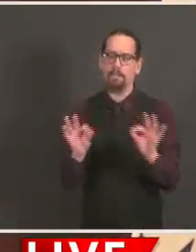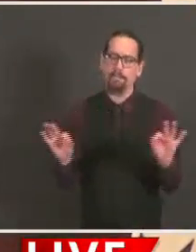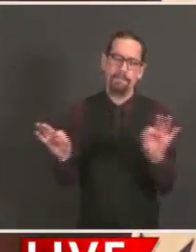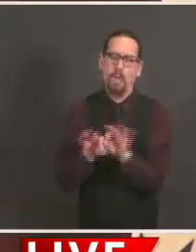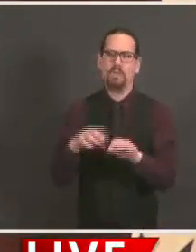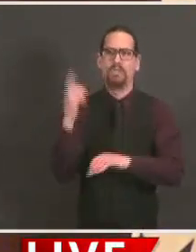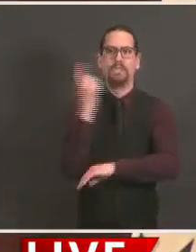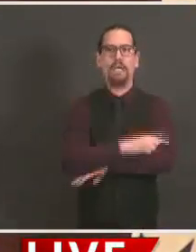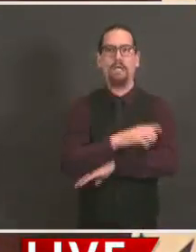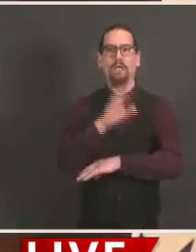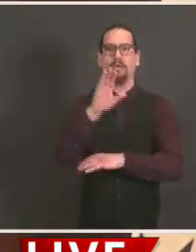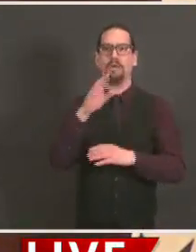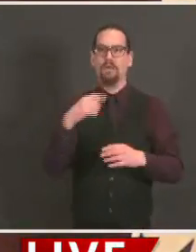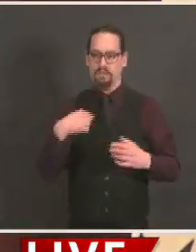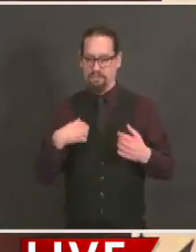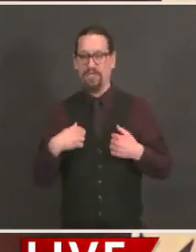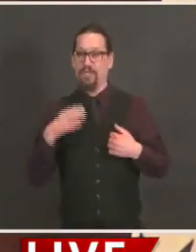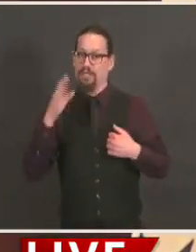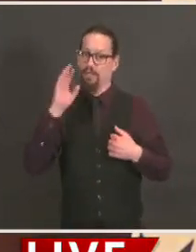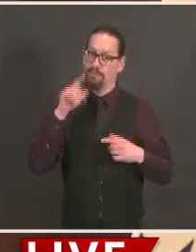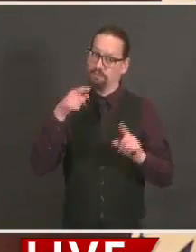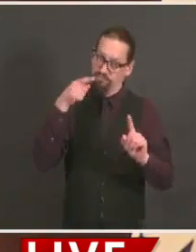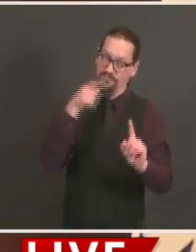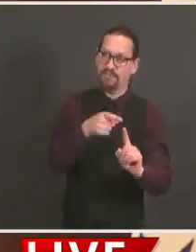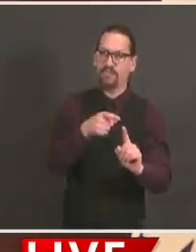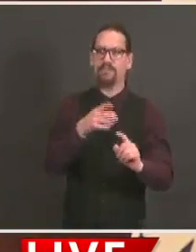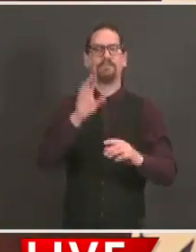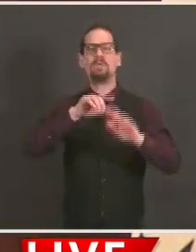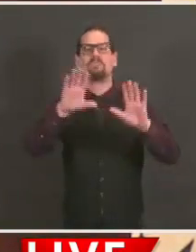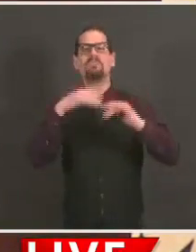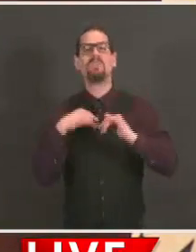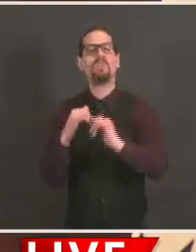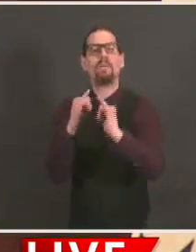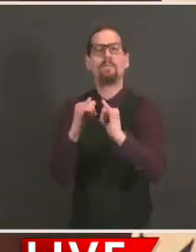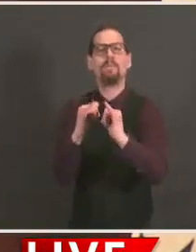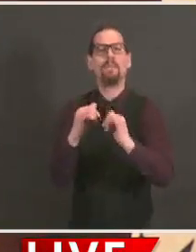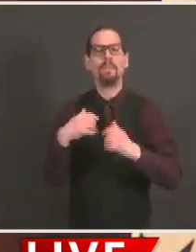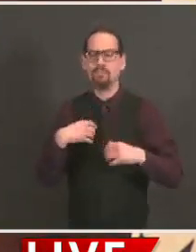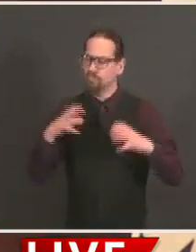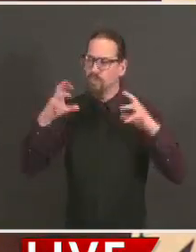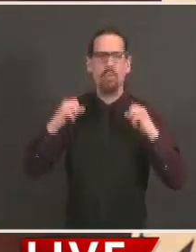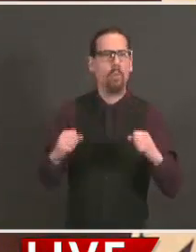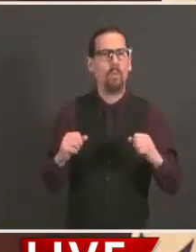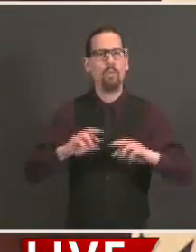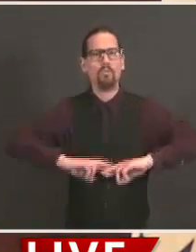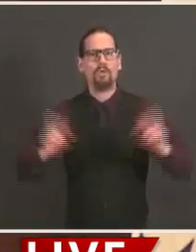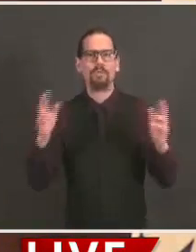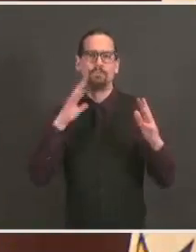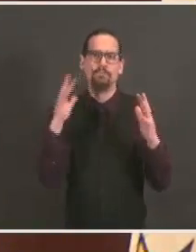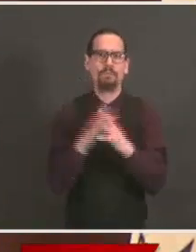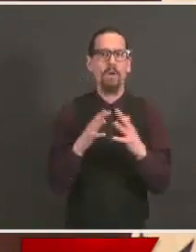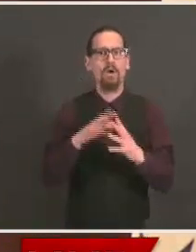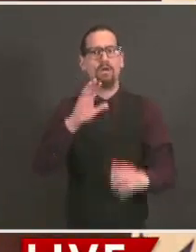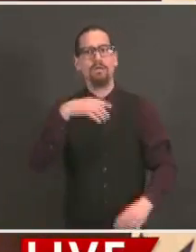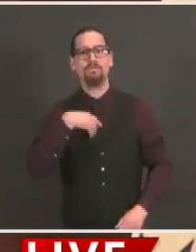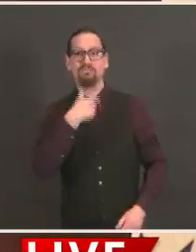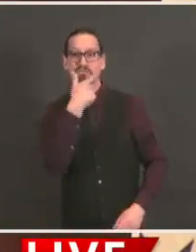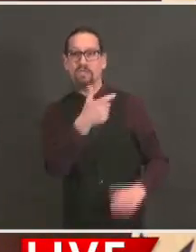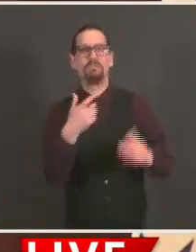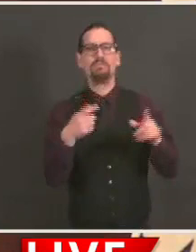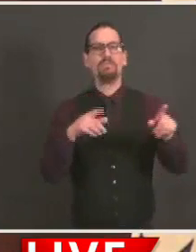one. I am too. I'm definitely going to be watching the Bucks and the Chiefs, but I'm going to be